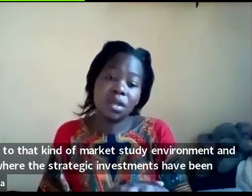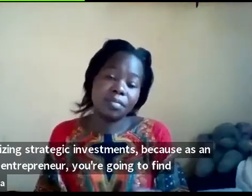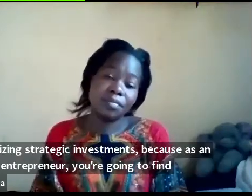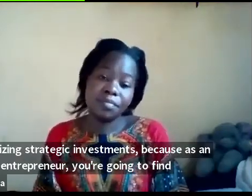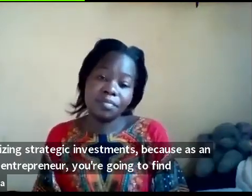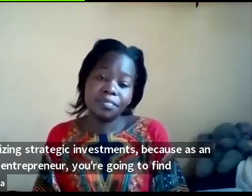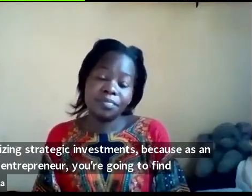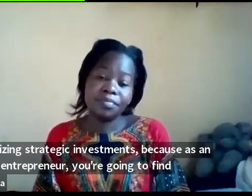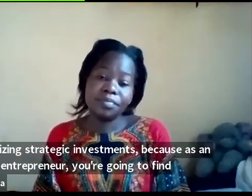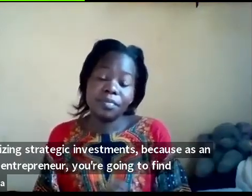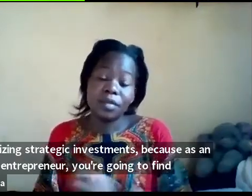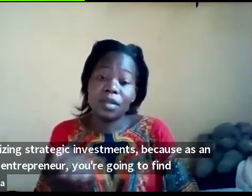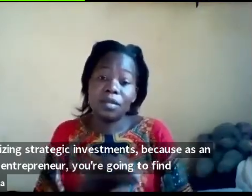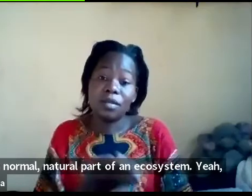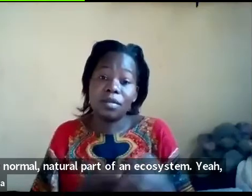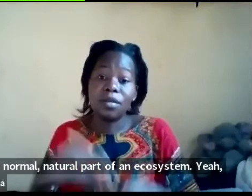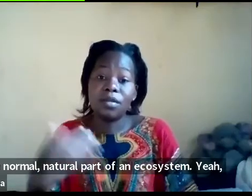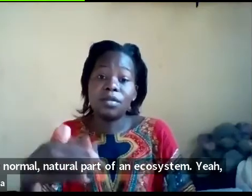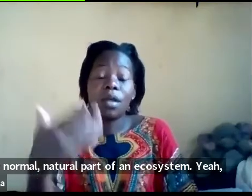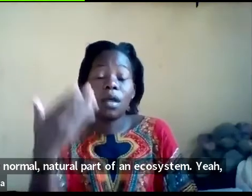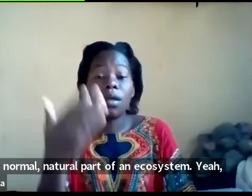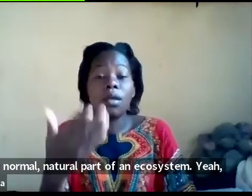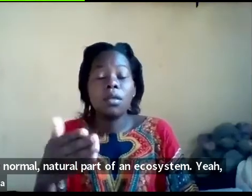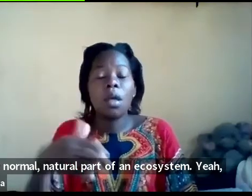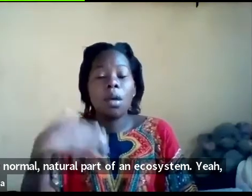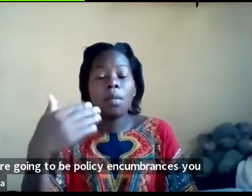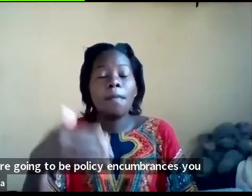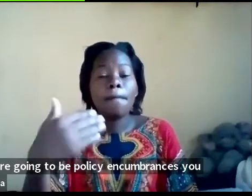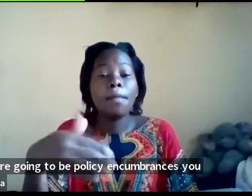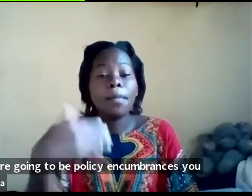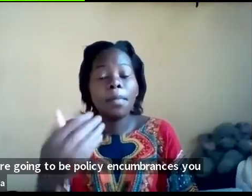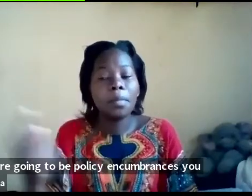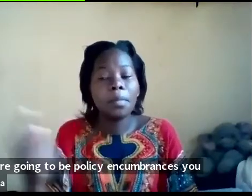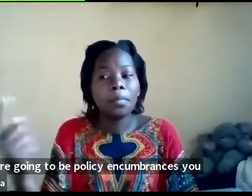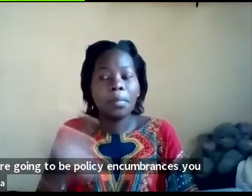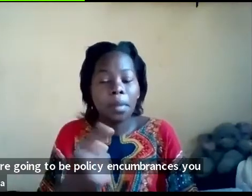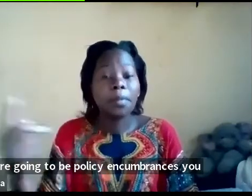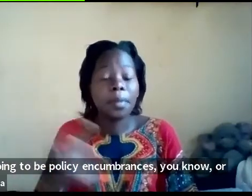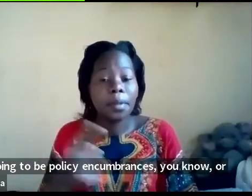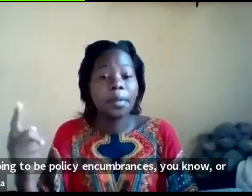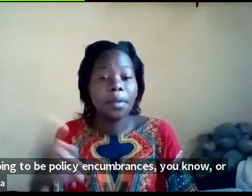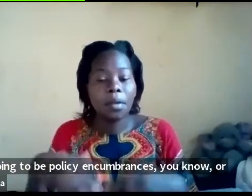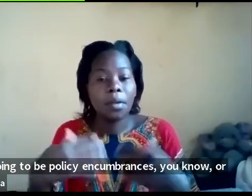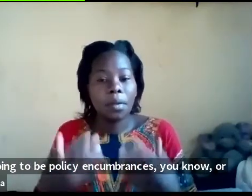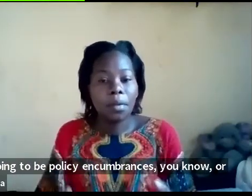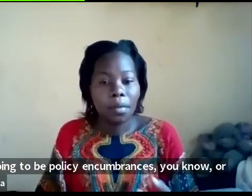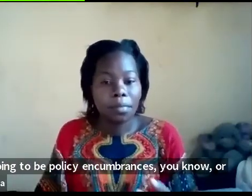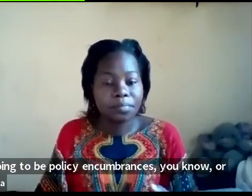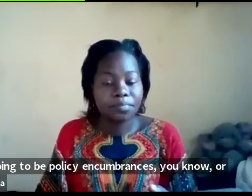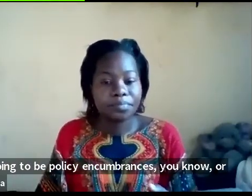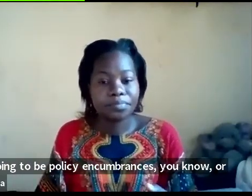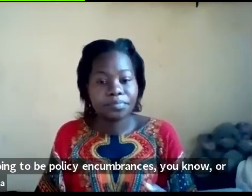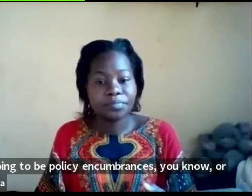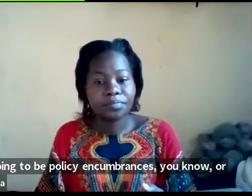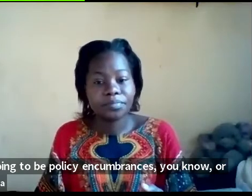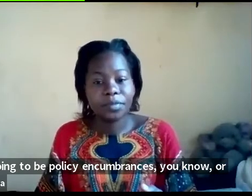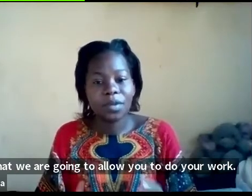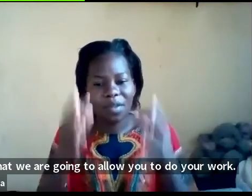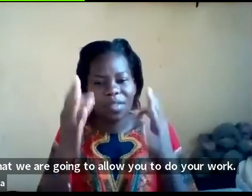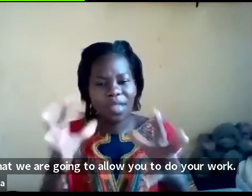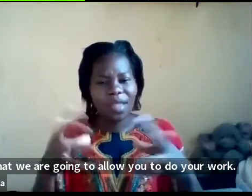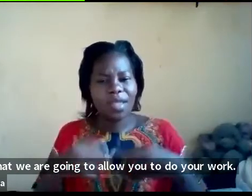There are going to be policy encumbrances, or allowances that are going to allow you to do your work. There are